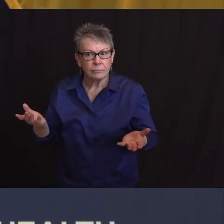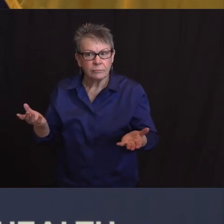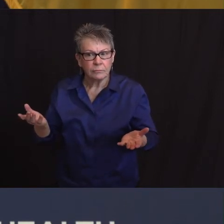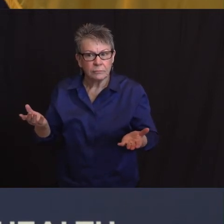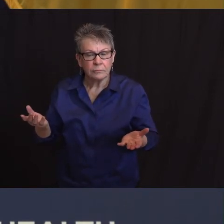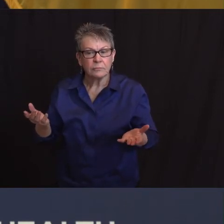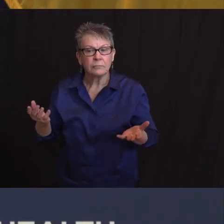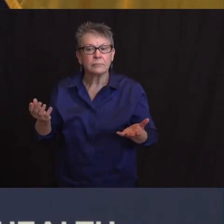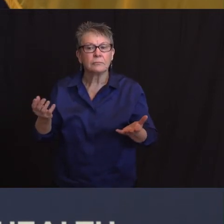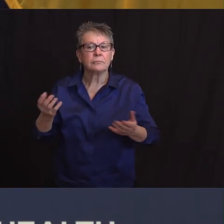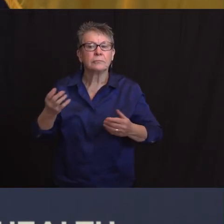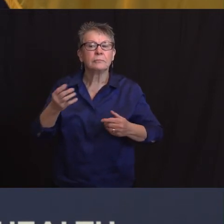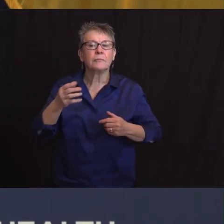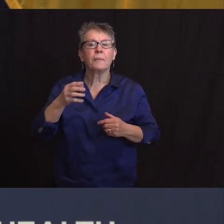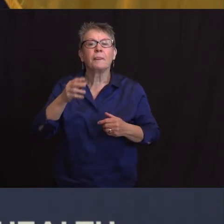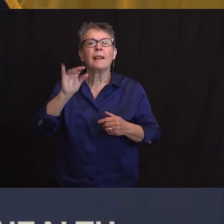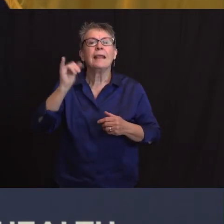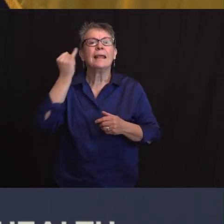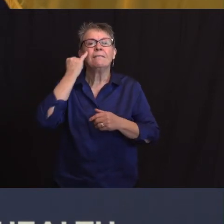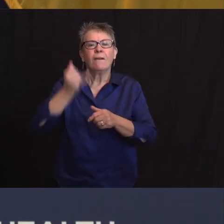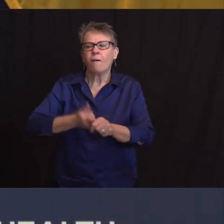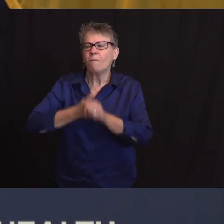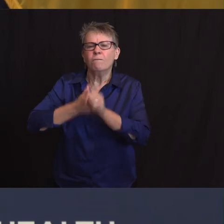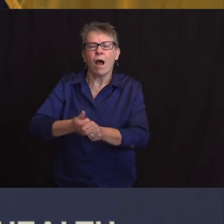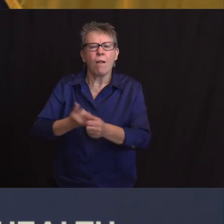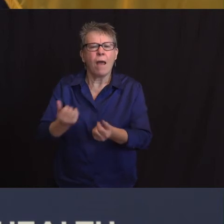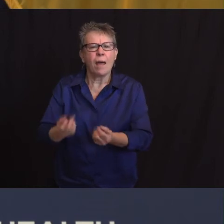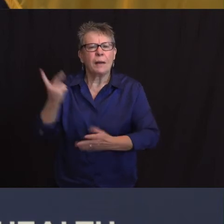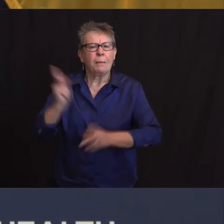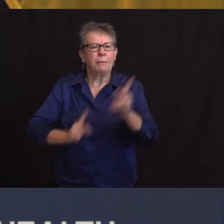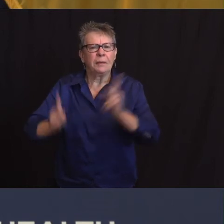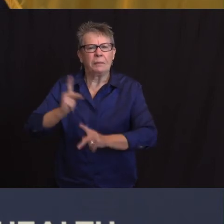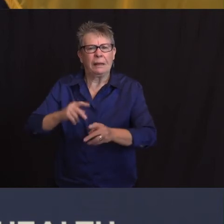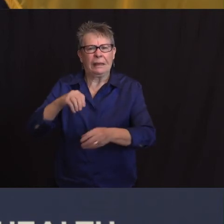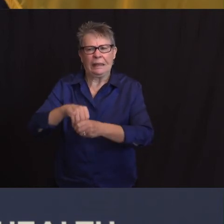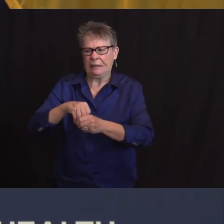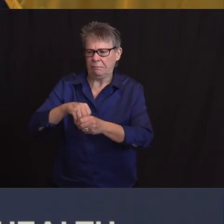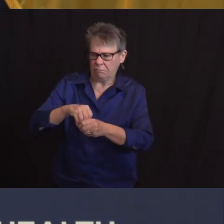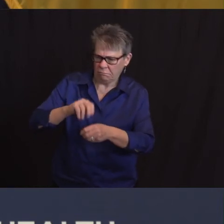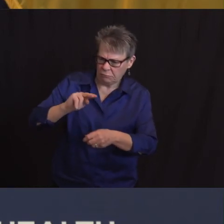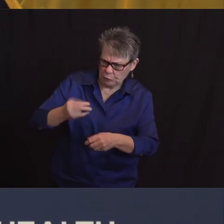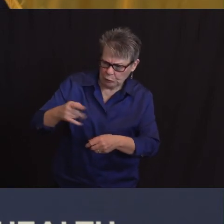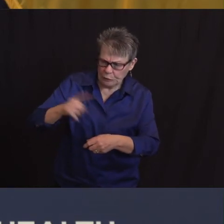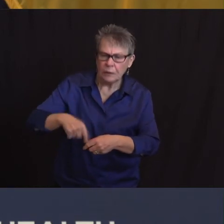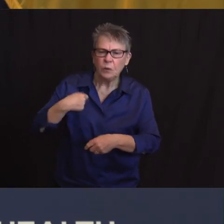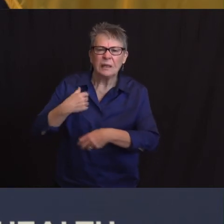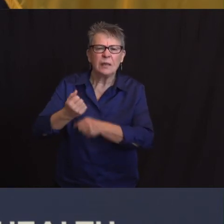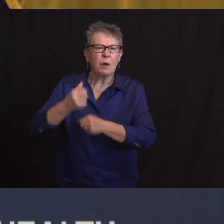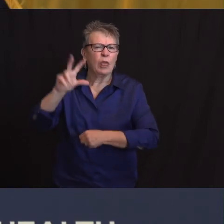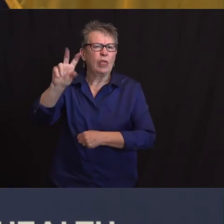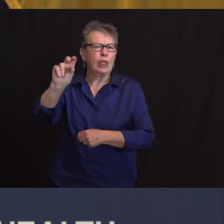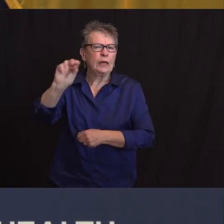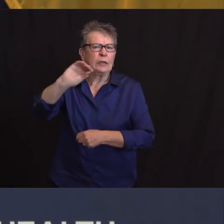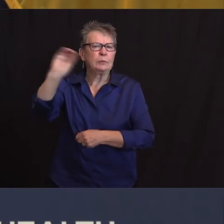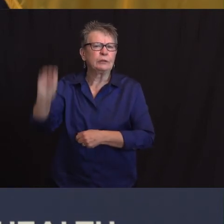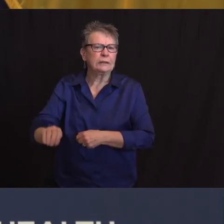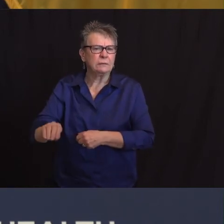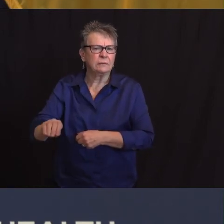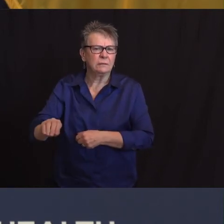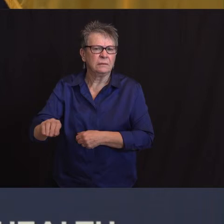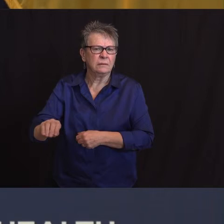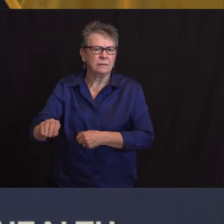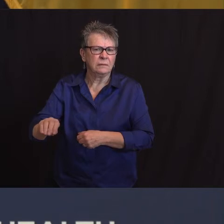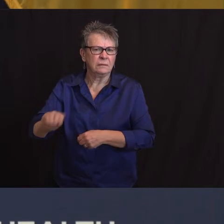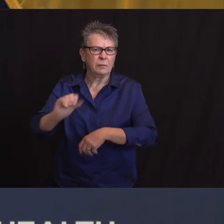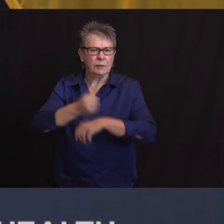sort of do the math on that one. But it's meaningful, and as Judy pointed out, it's a one dose, and it's regular